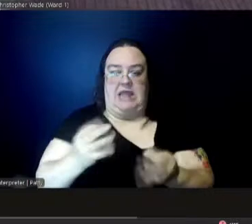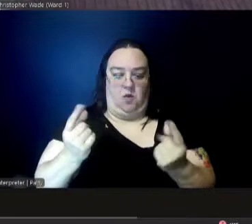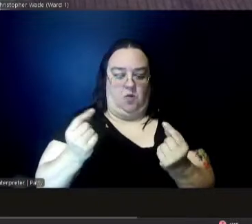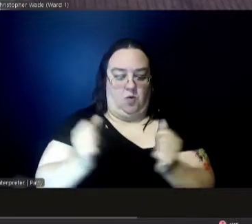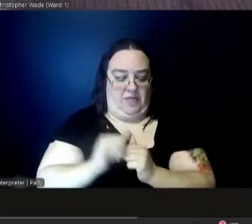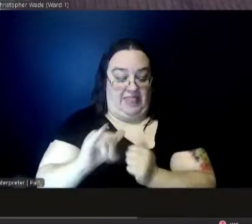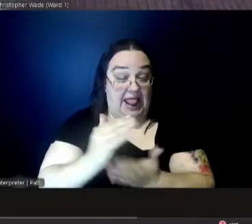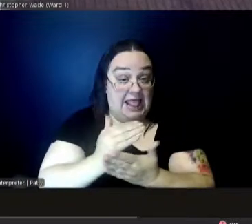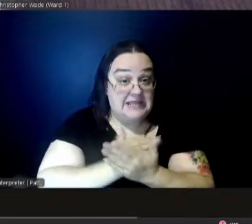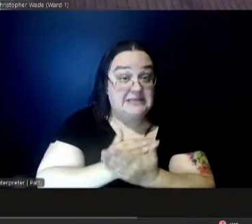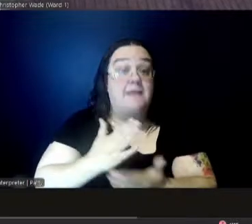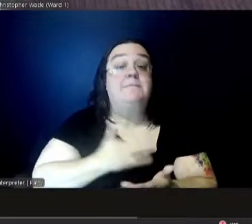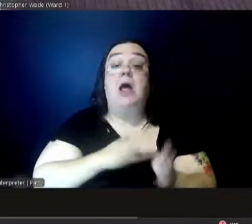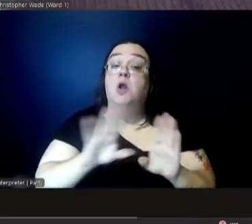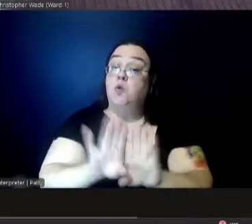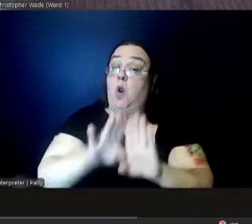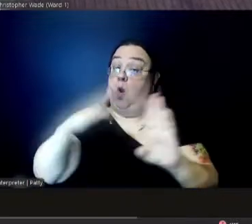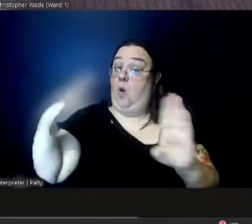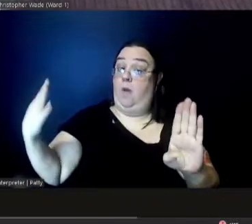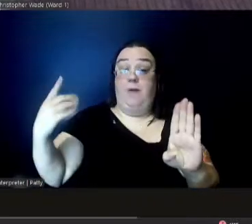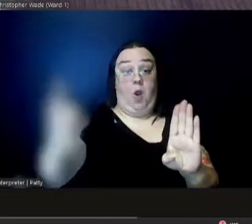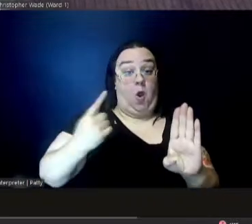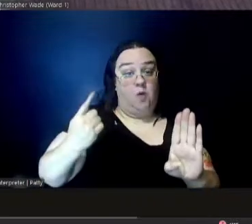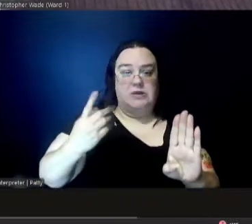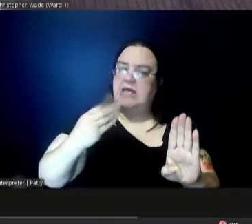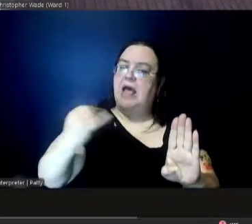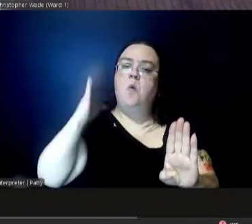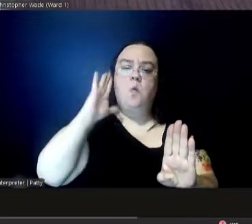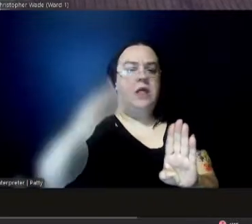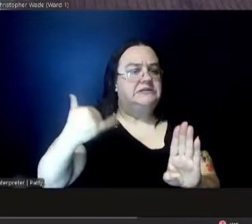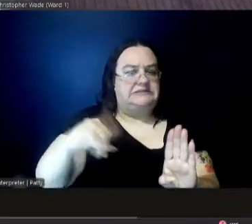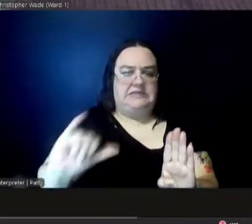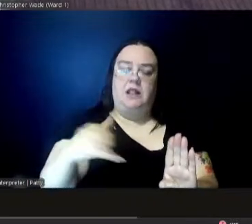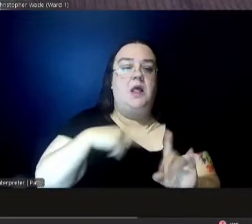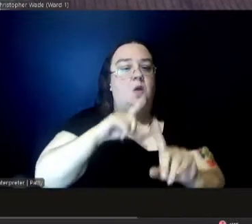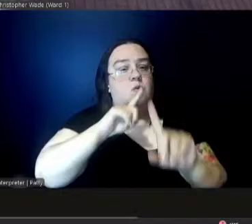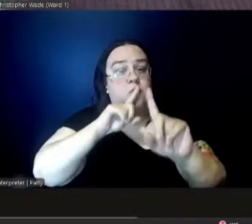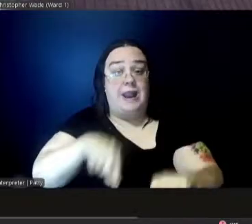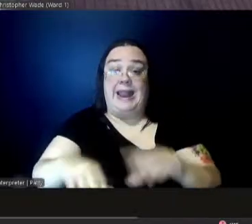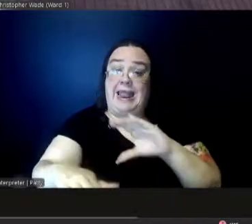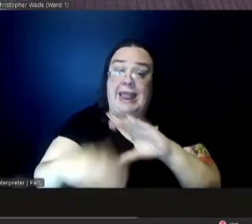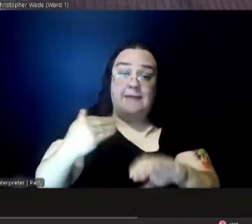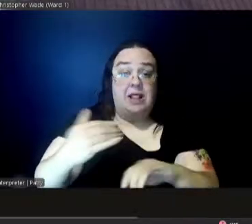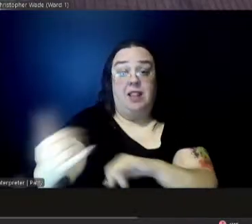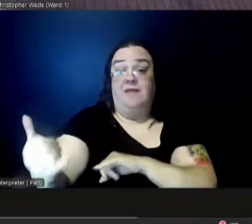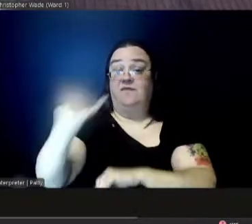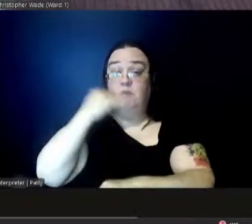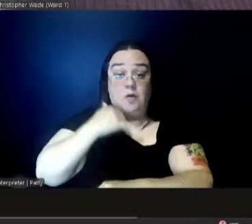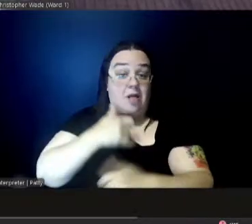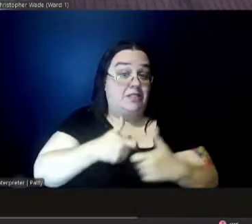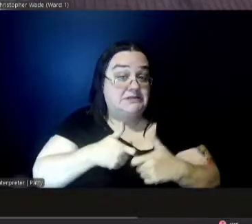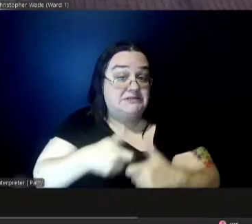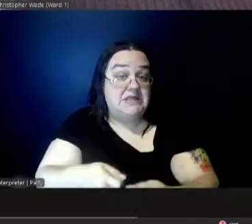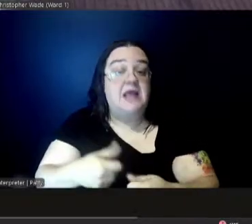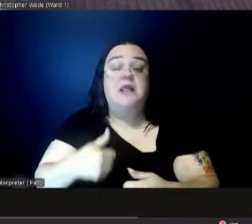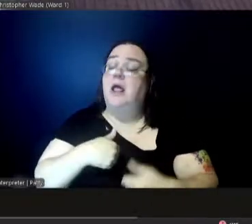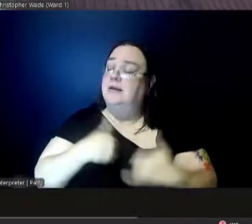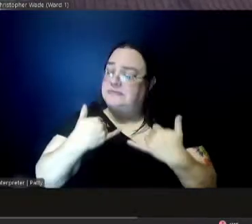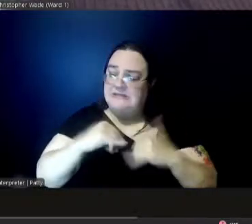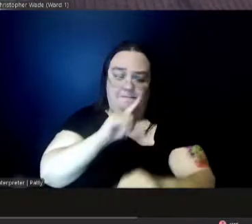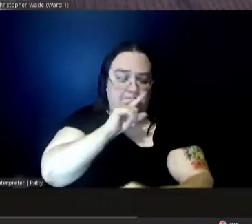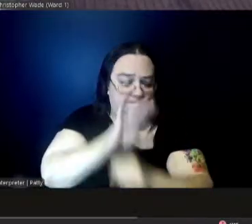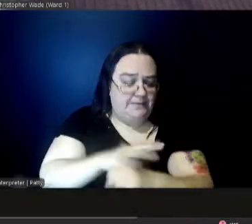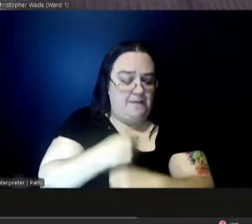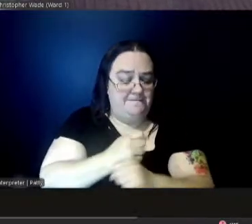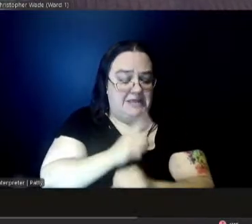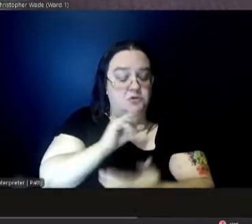door has always been open, and it continues to be. I respond to emails, calls, and texts. I remain committed to making sure that